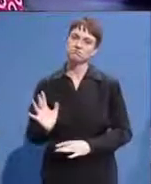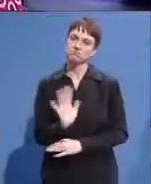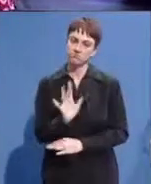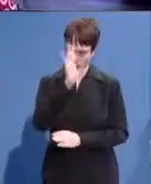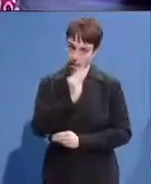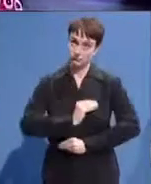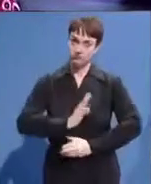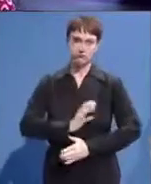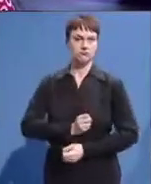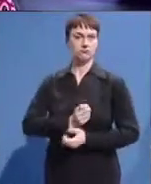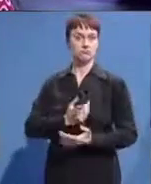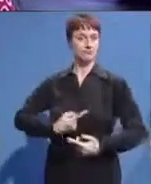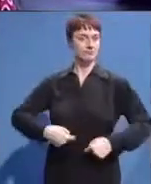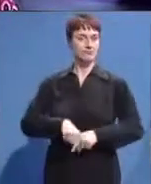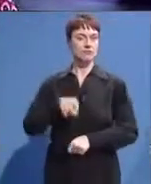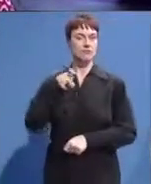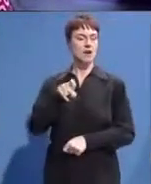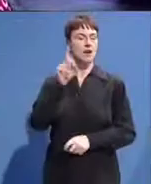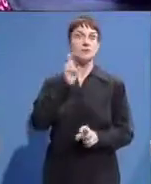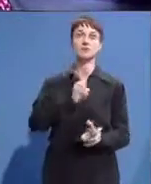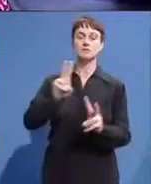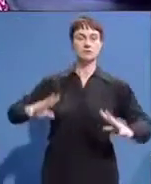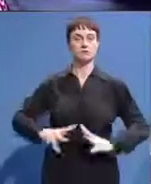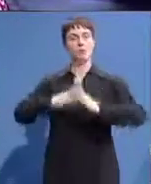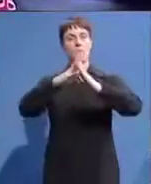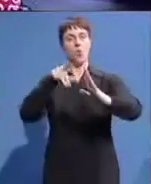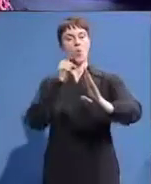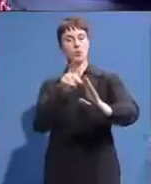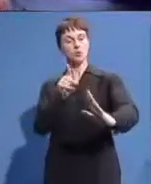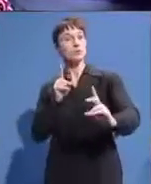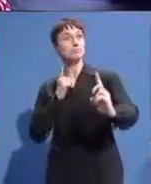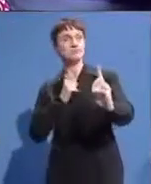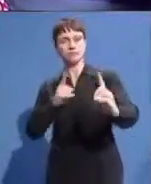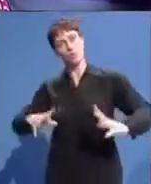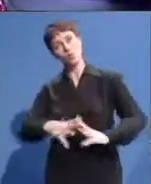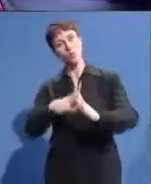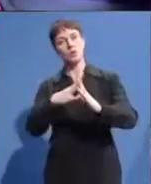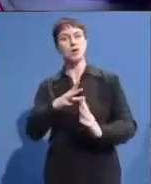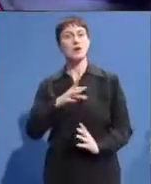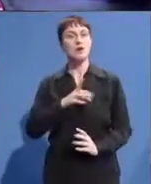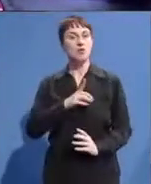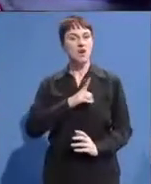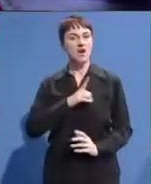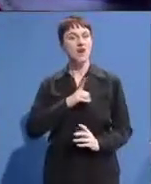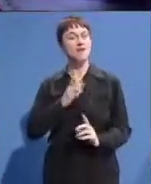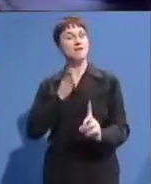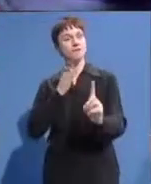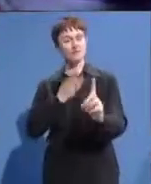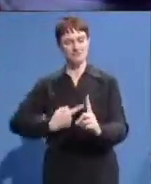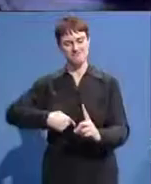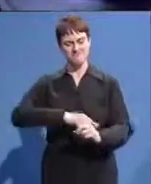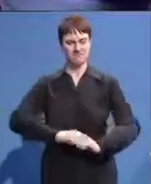fields. We must sow the seeds of Ubuntu, building and shaping our future on firm grounds so that our